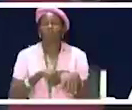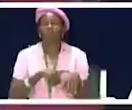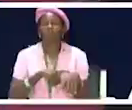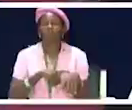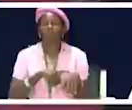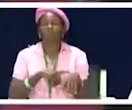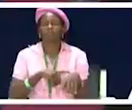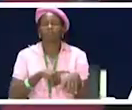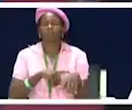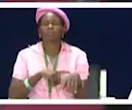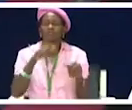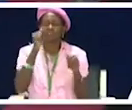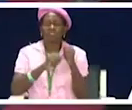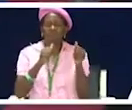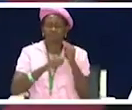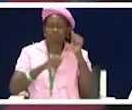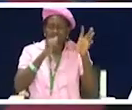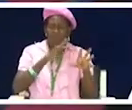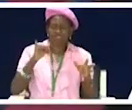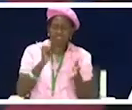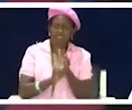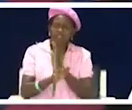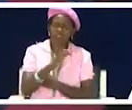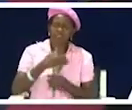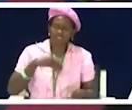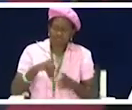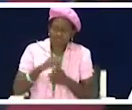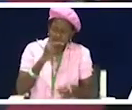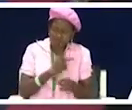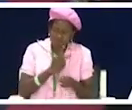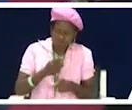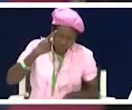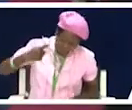every blessing that God has in store for you,